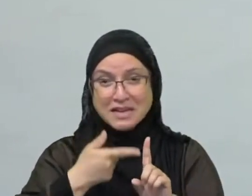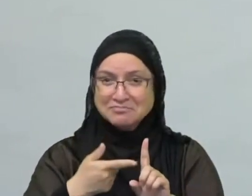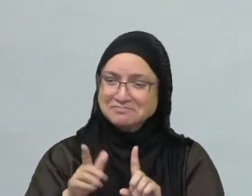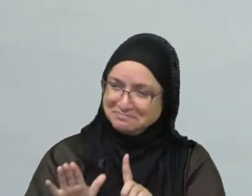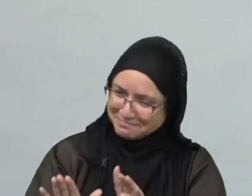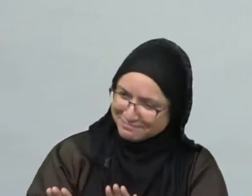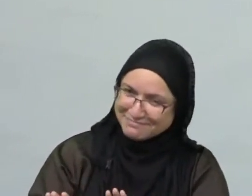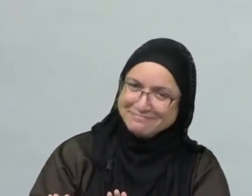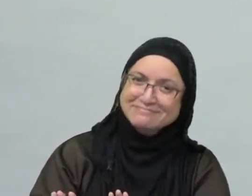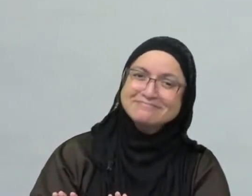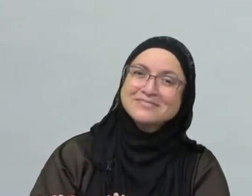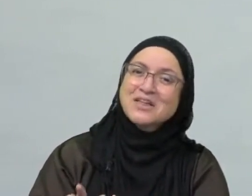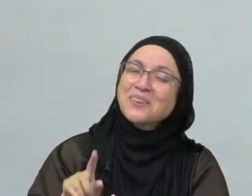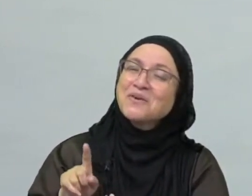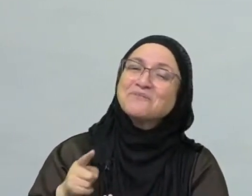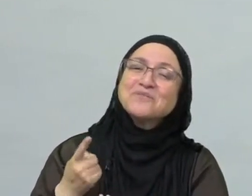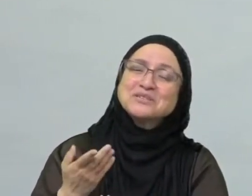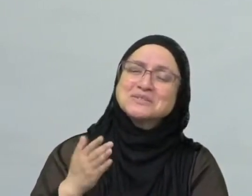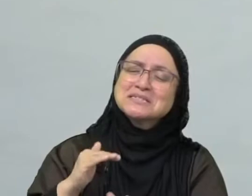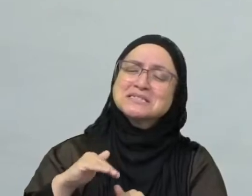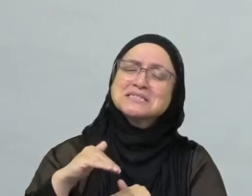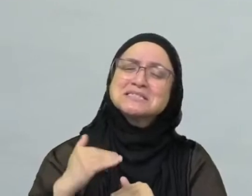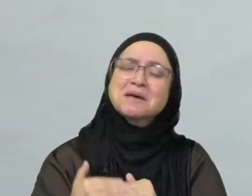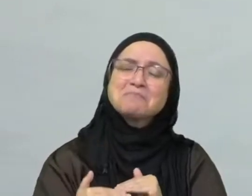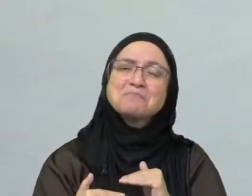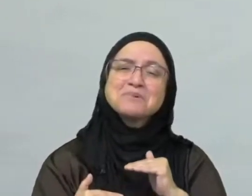it. We'll be good at that point.